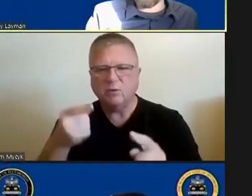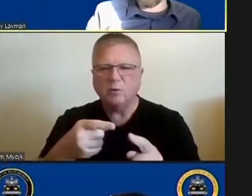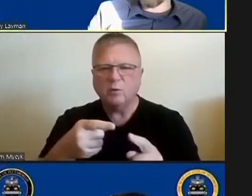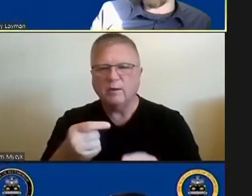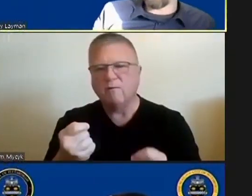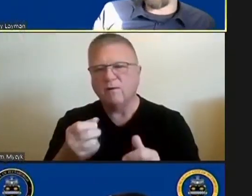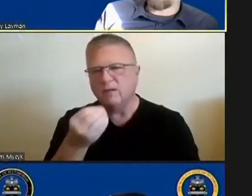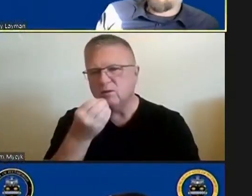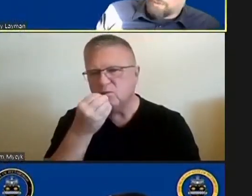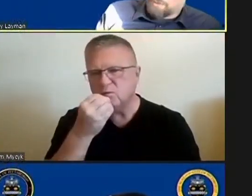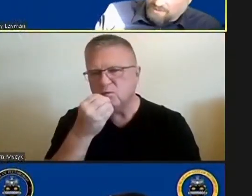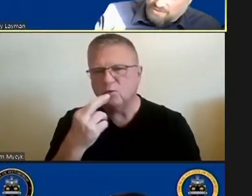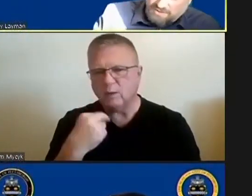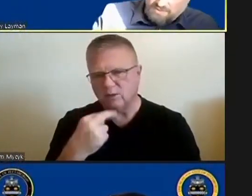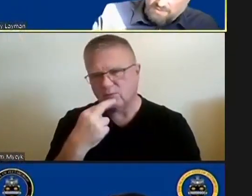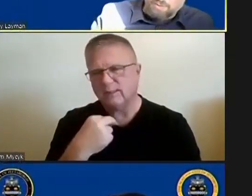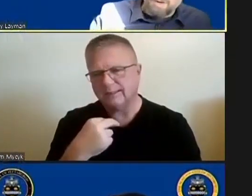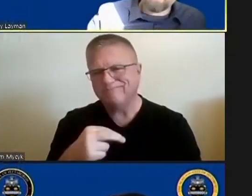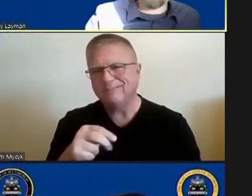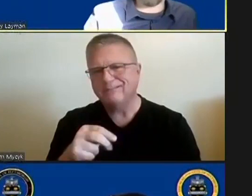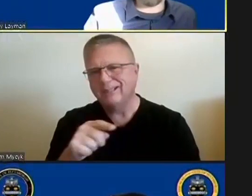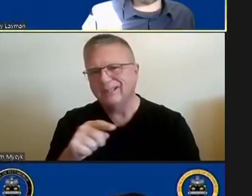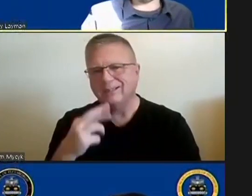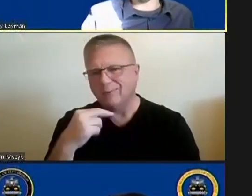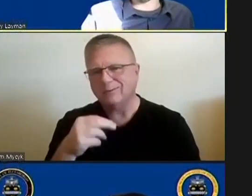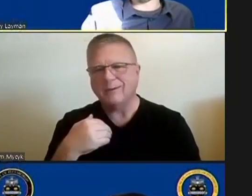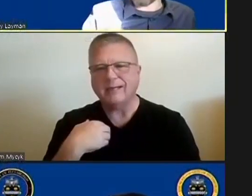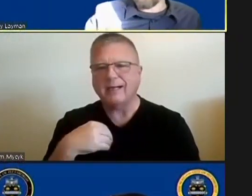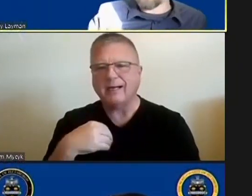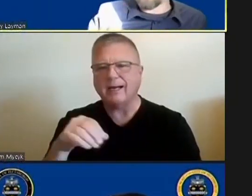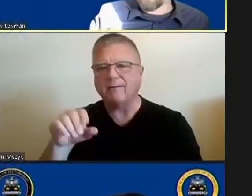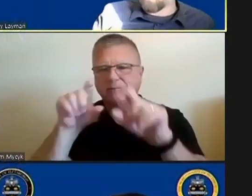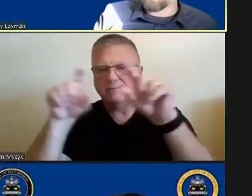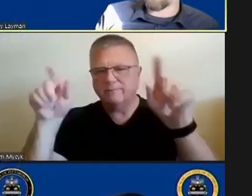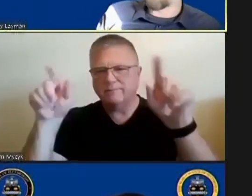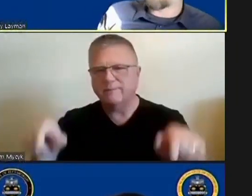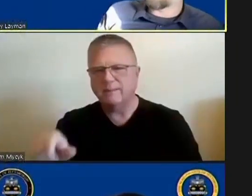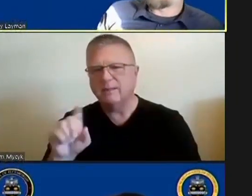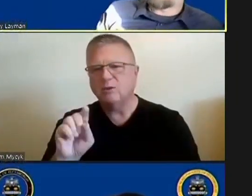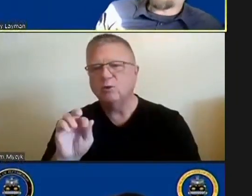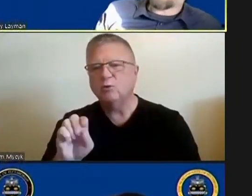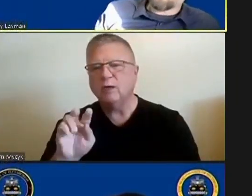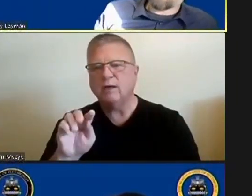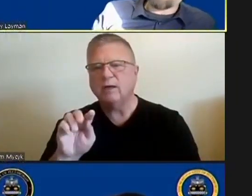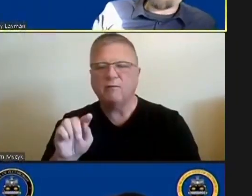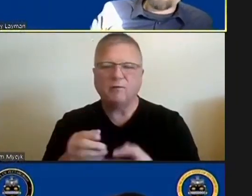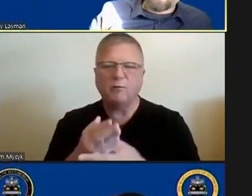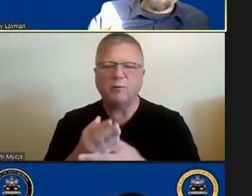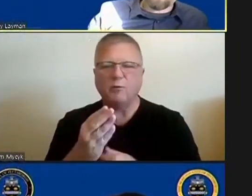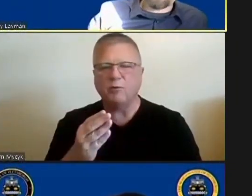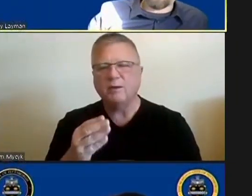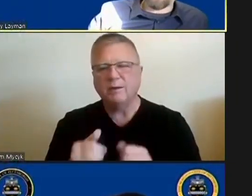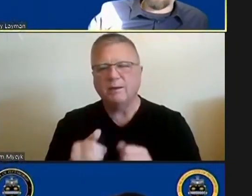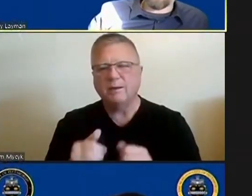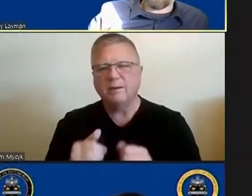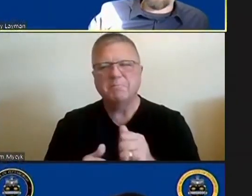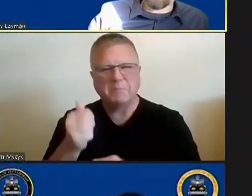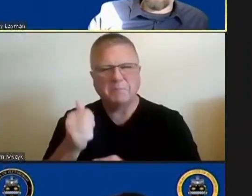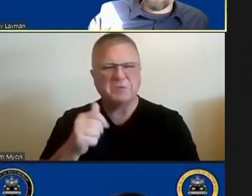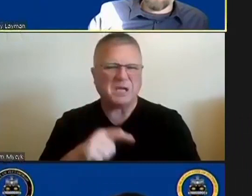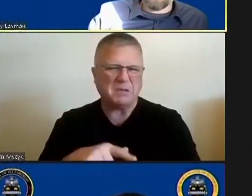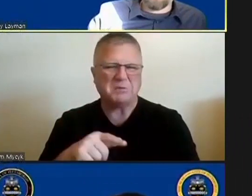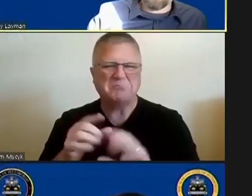restaurants. These are restaurants with a drive-through. Typically they're chain restaurants. And